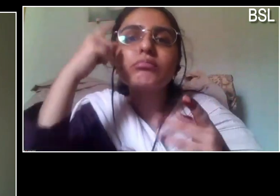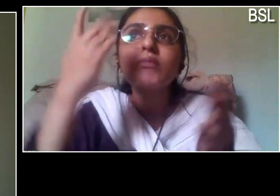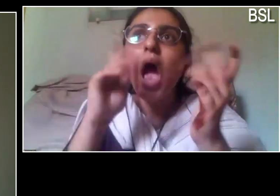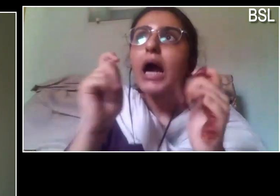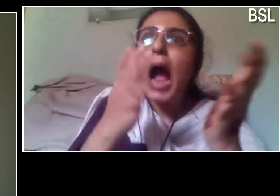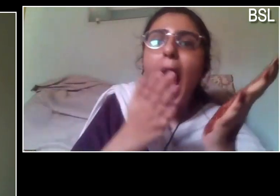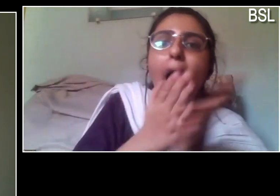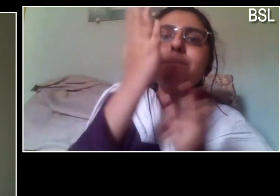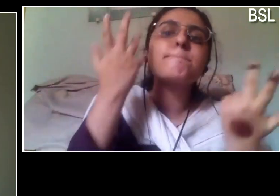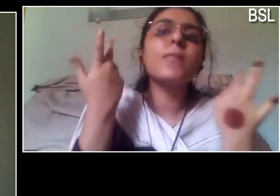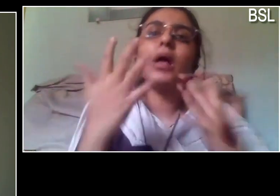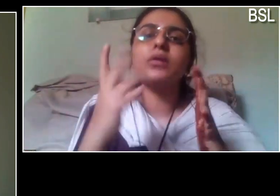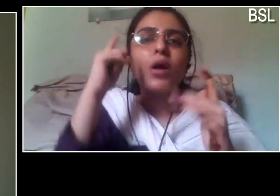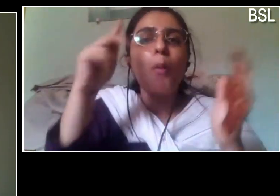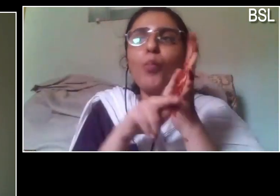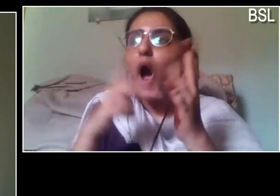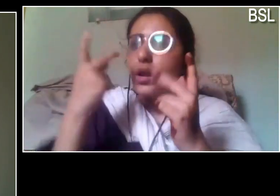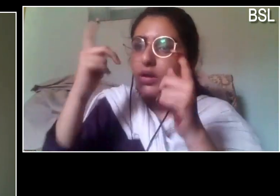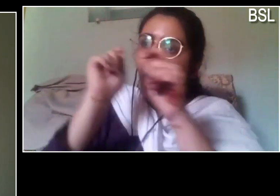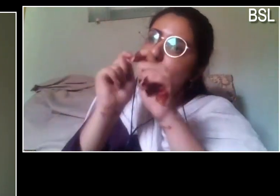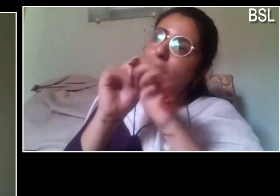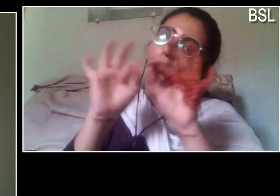often done